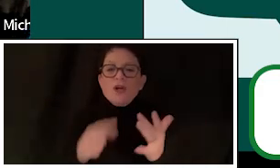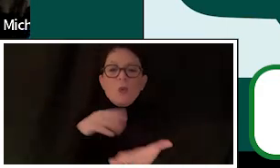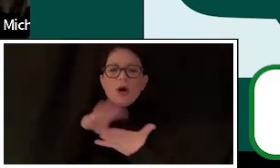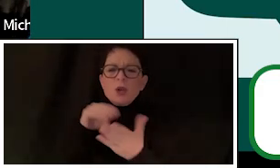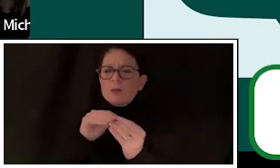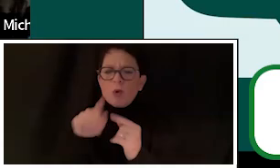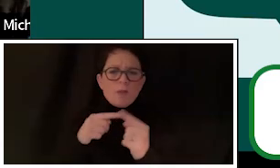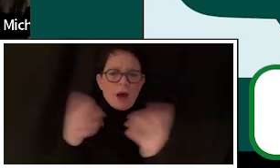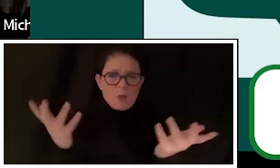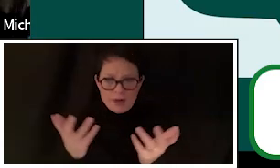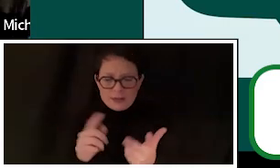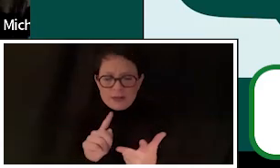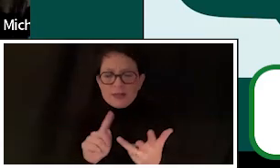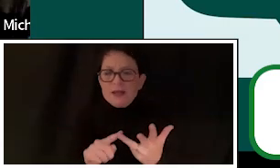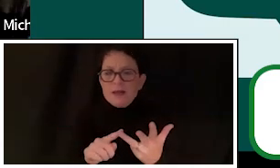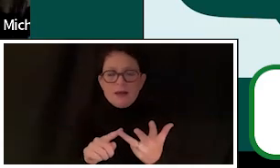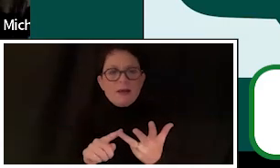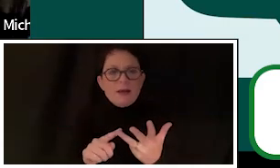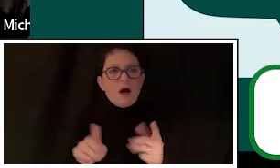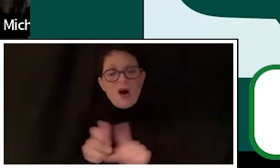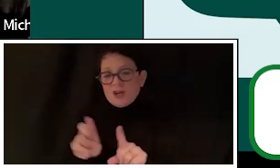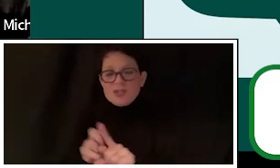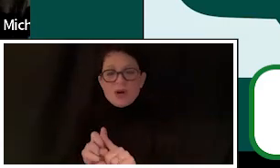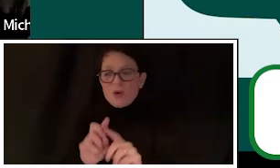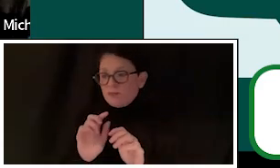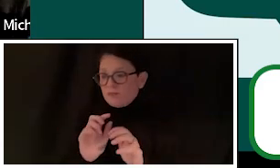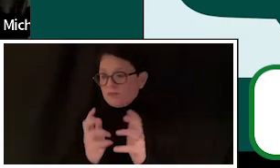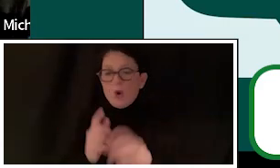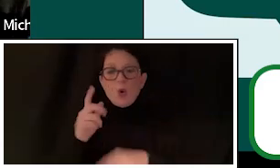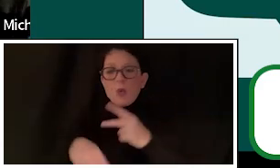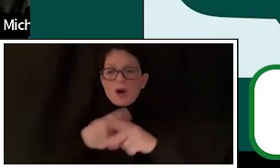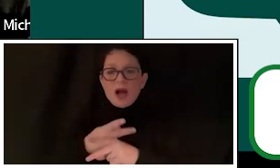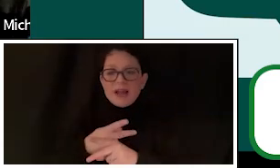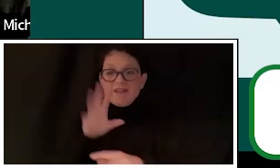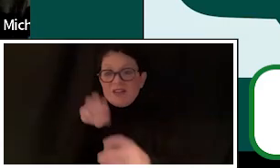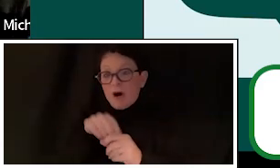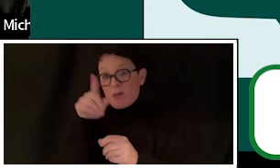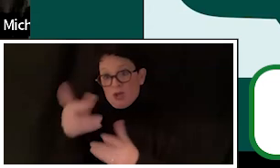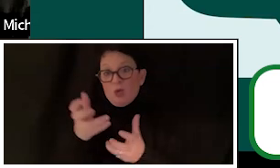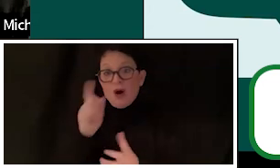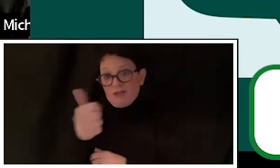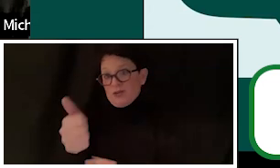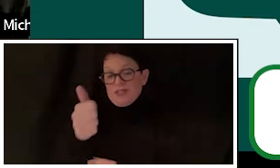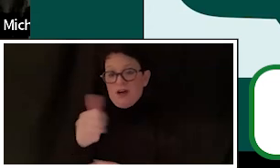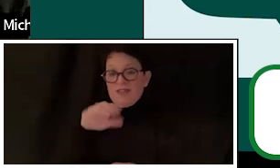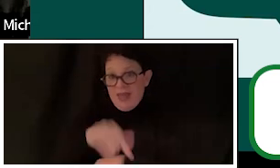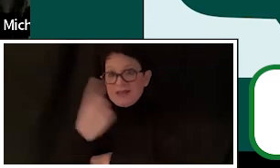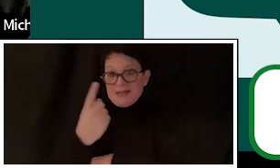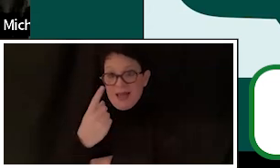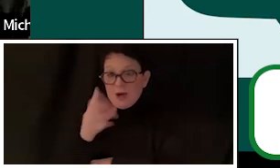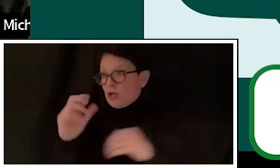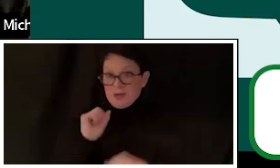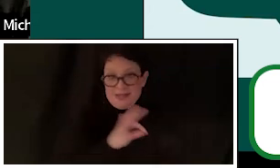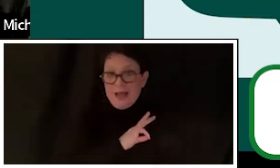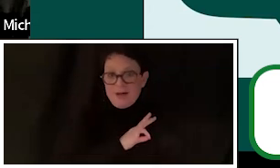learn more about, and even, what type of involvement you'd like for yourself or your